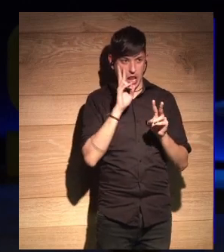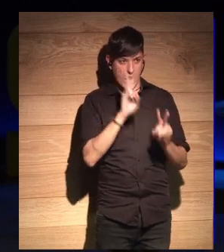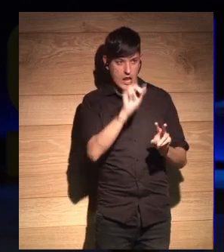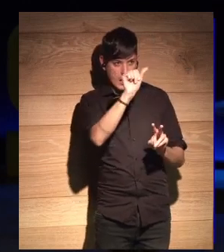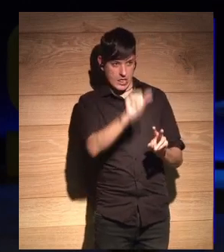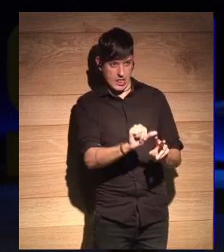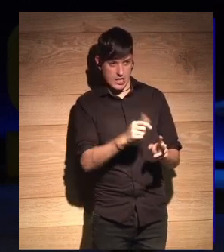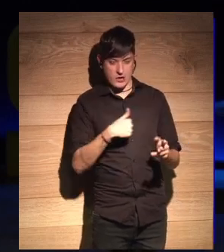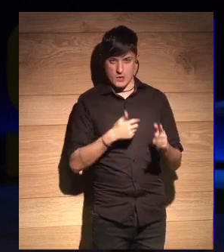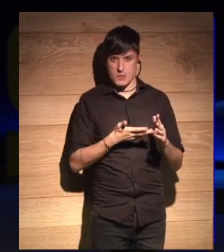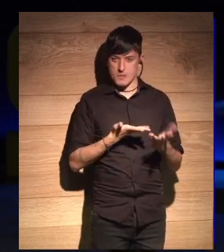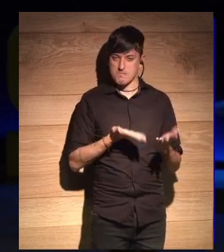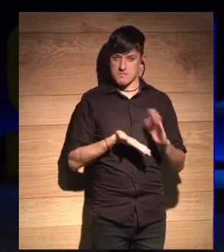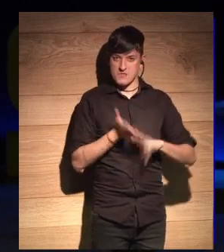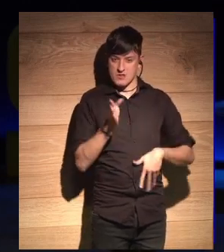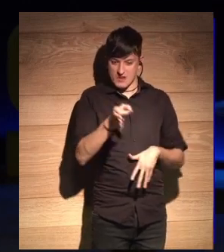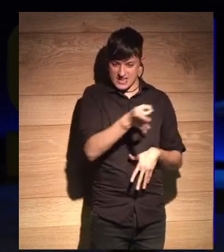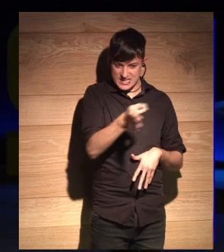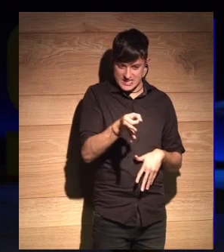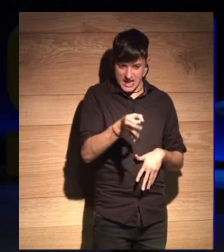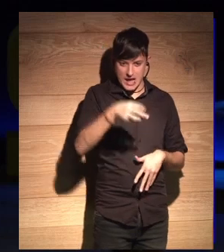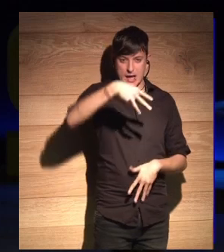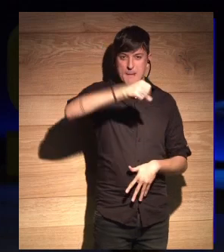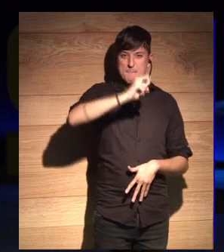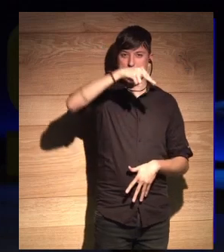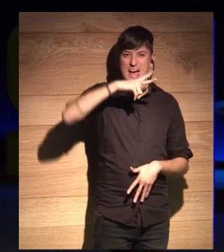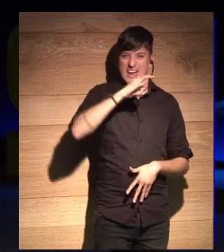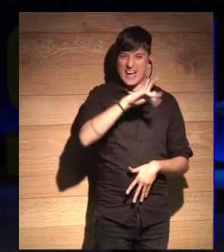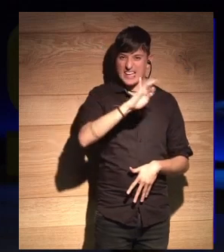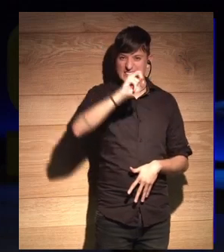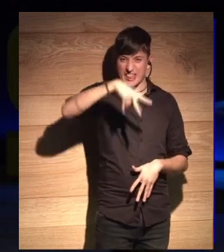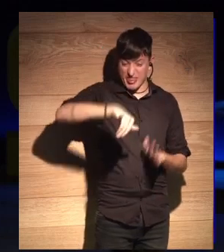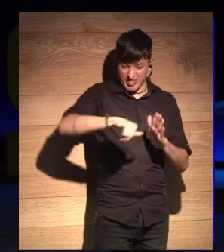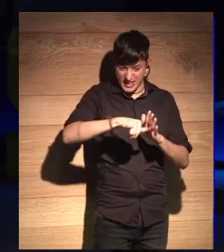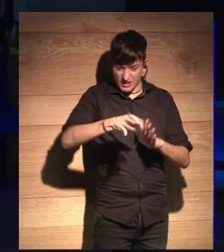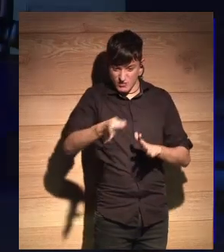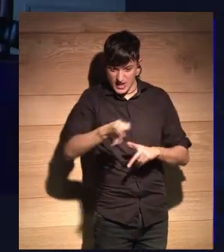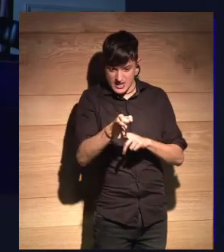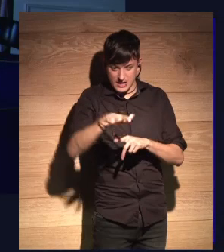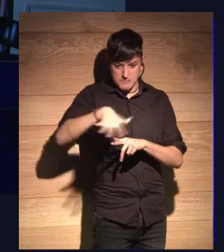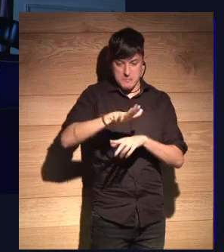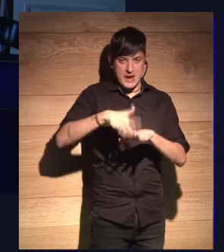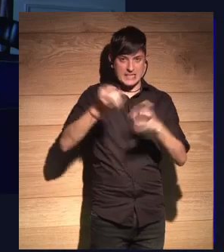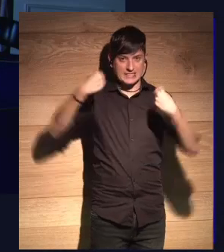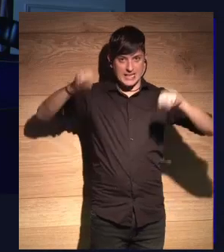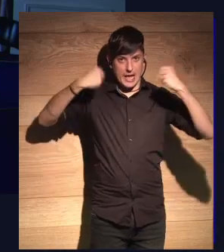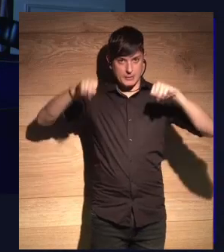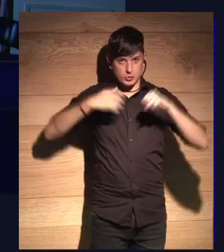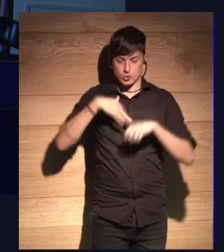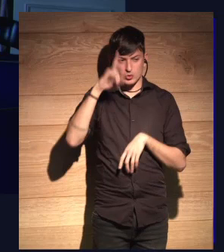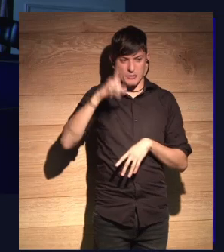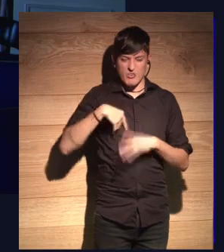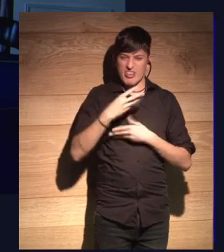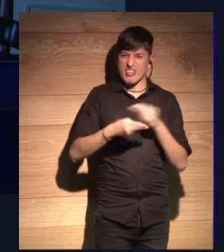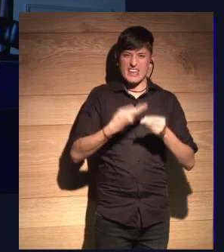off of Manhattan. We had a rehearsal space that we were allowed to use. I didn't know what I was going to do with it. So I took the dress and I put